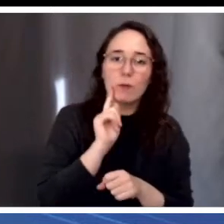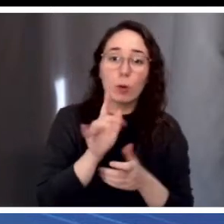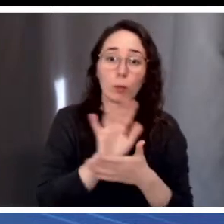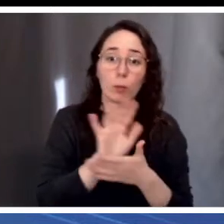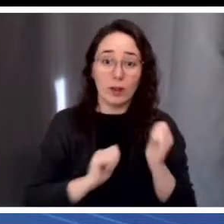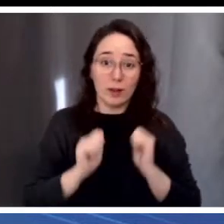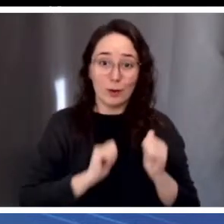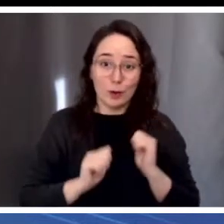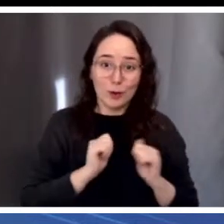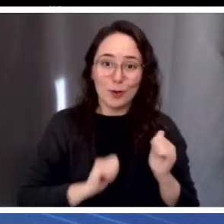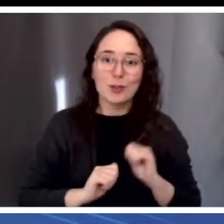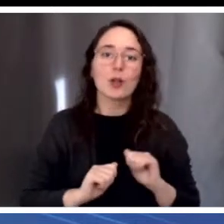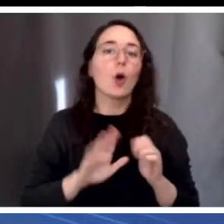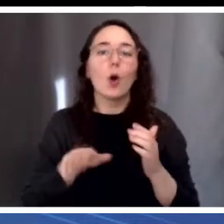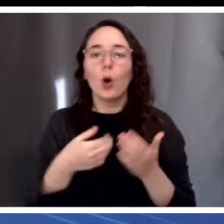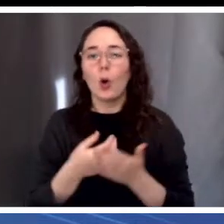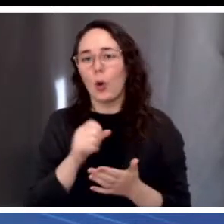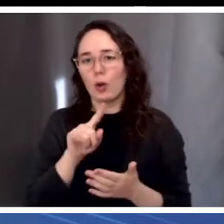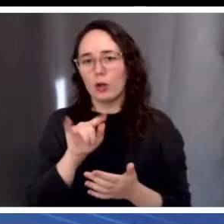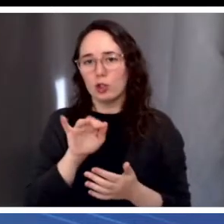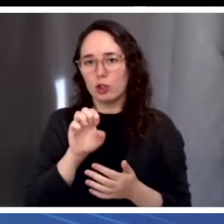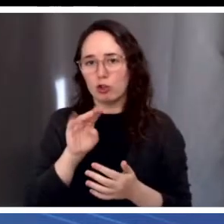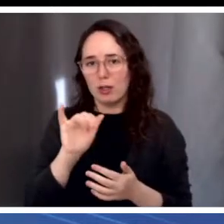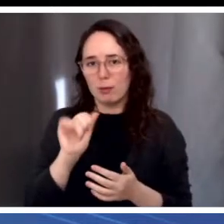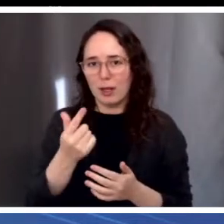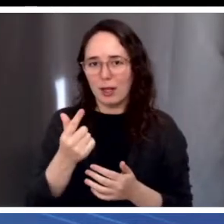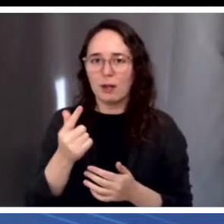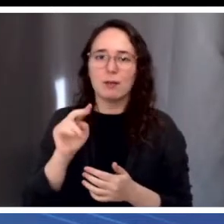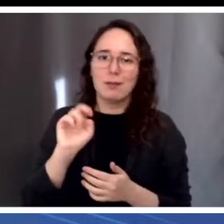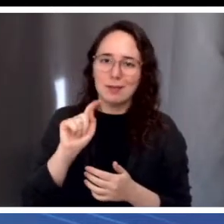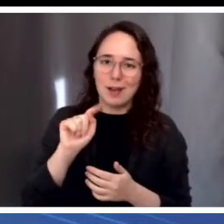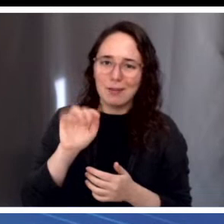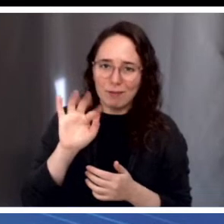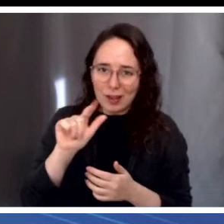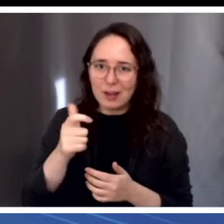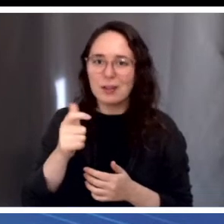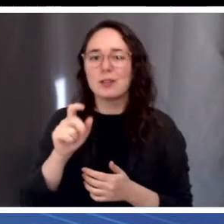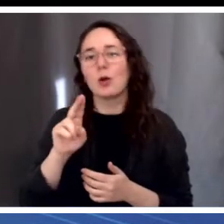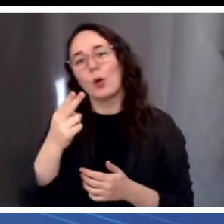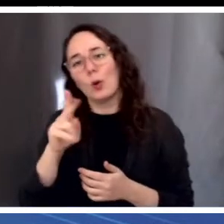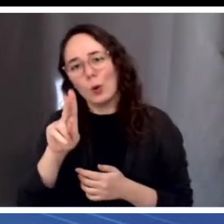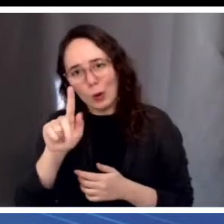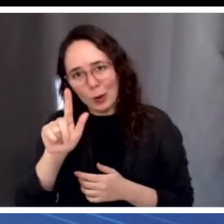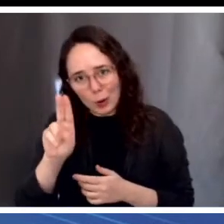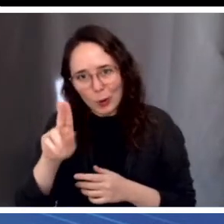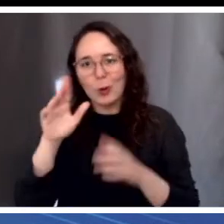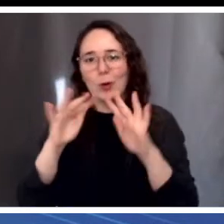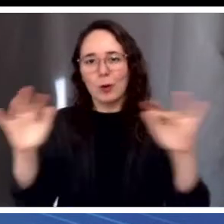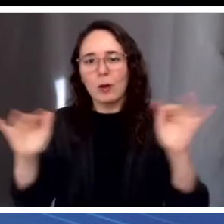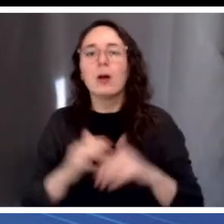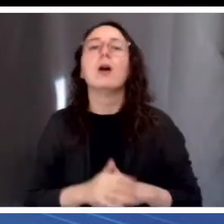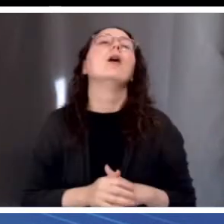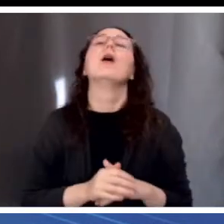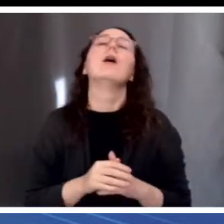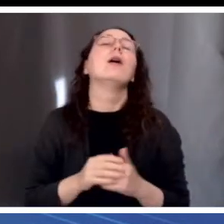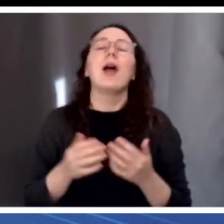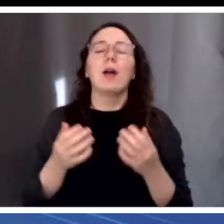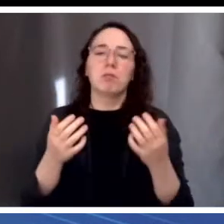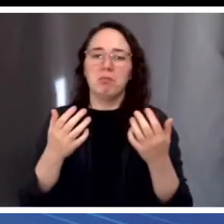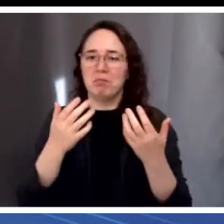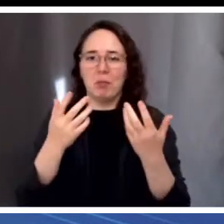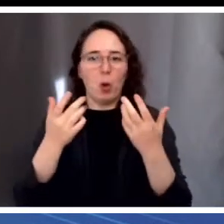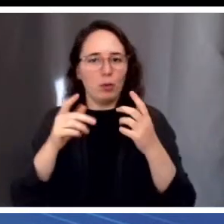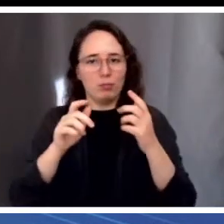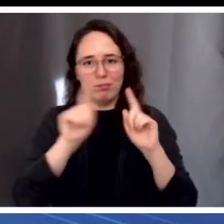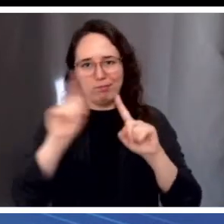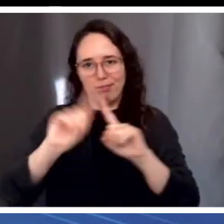all the streaming platforms, some of the broadcast networks and video content, fundraising videos, all types of different things